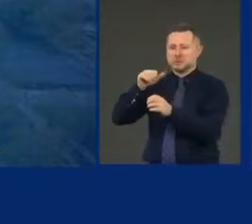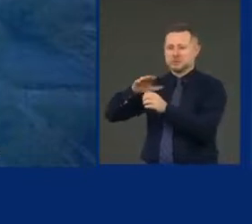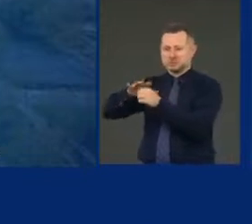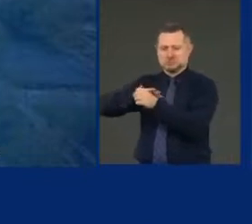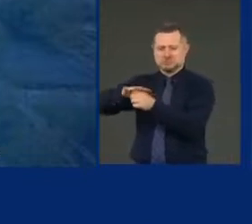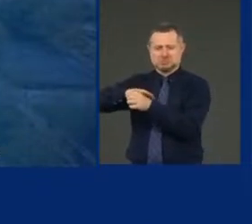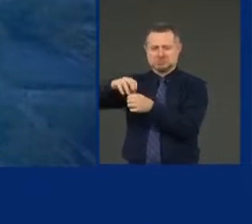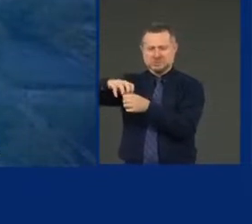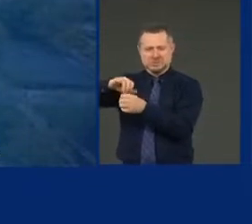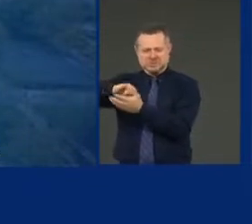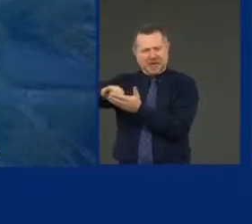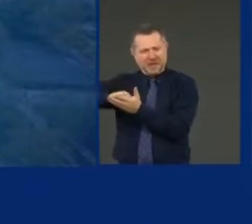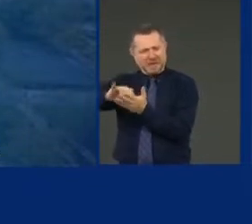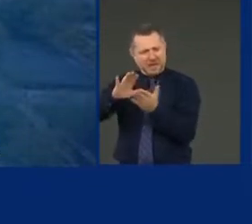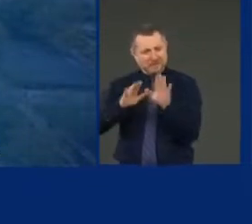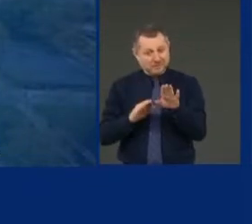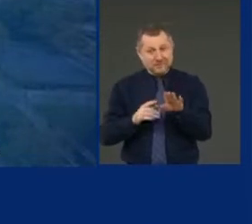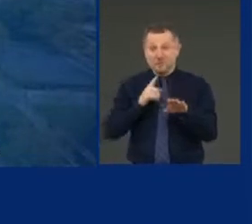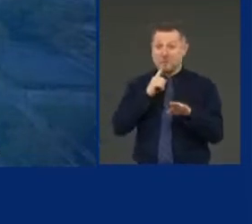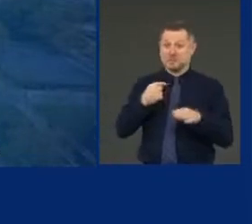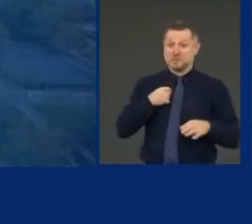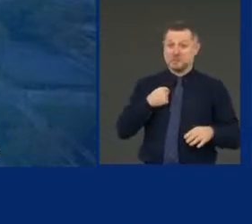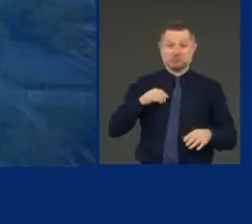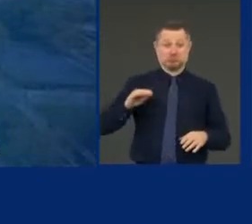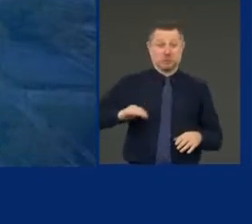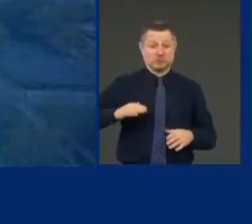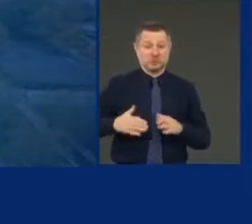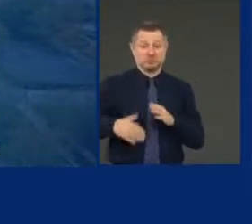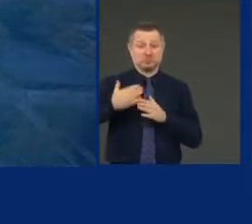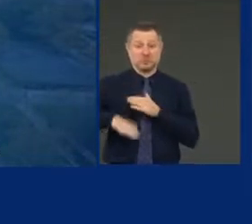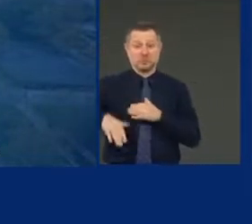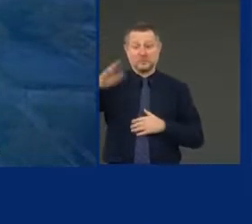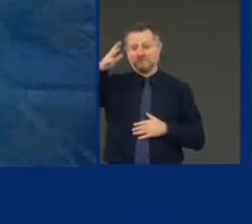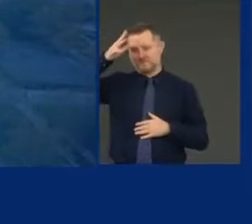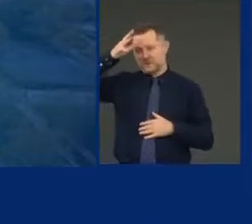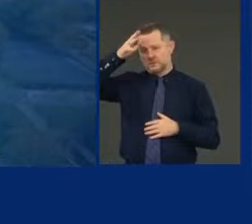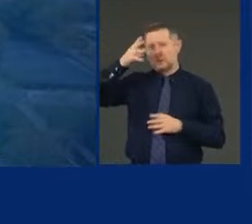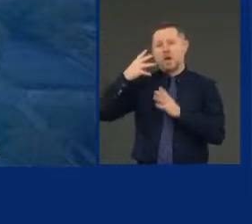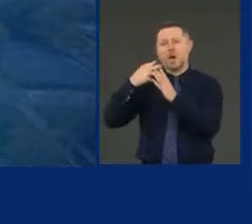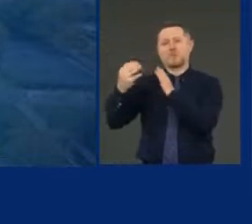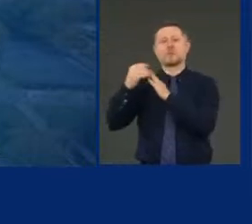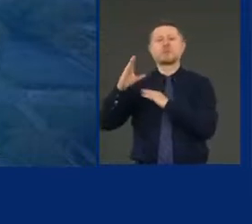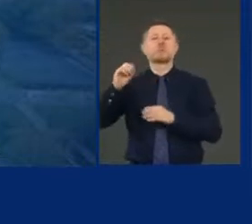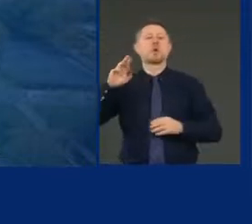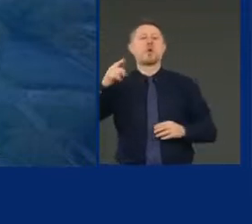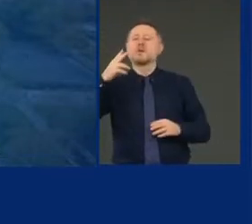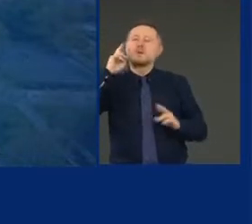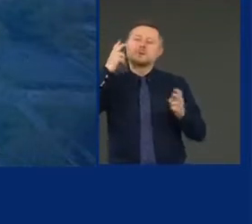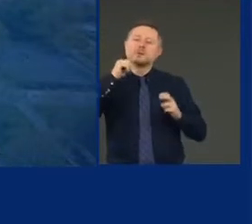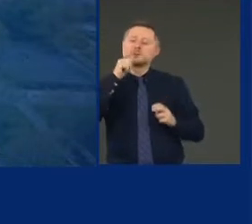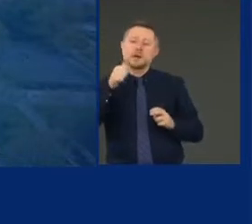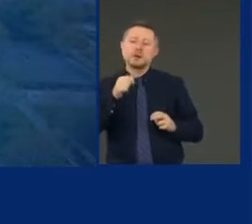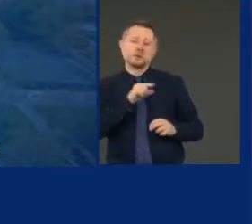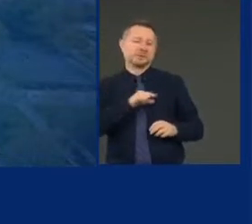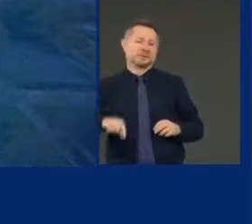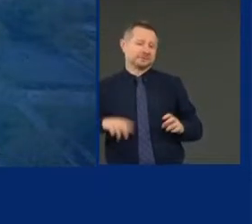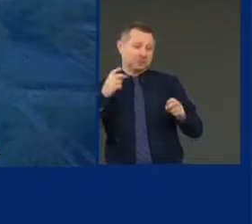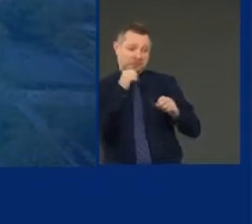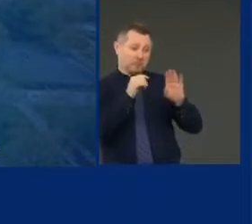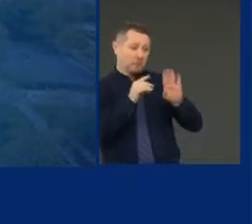outer borough. I'm from Queens. Queens, Brooklyn, Bronx, Staten Island, those are the outer